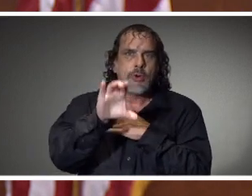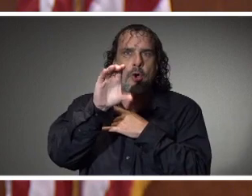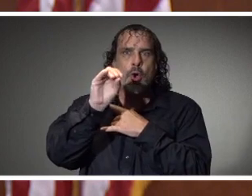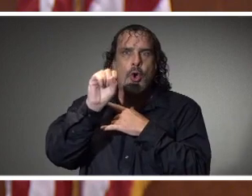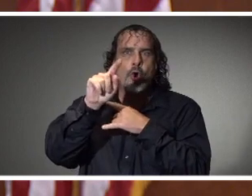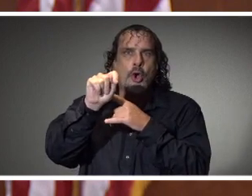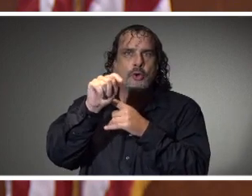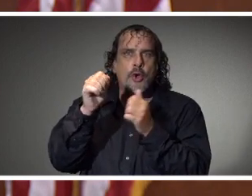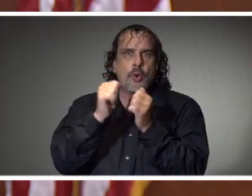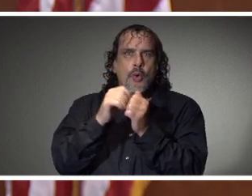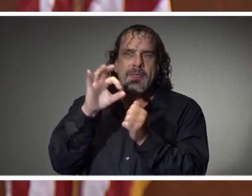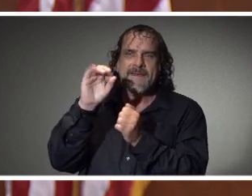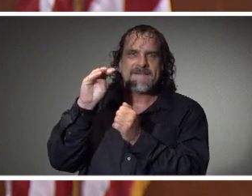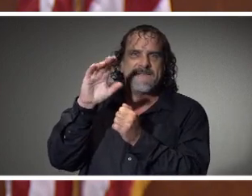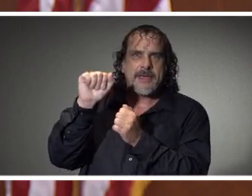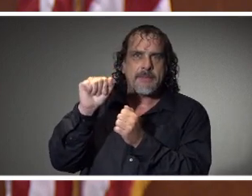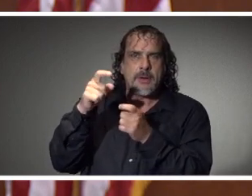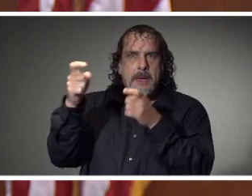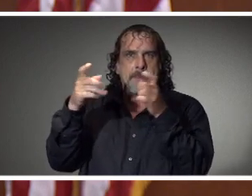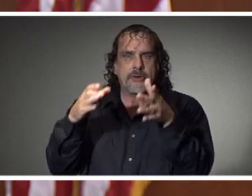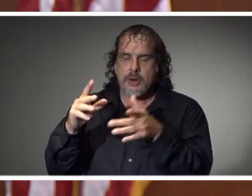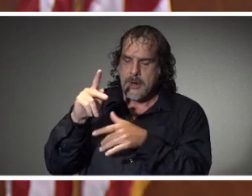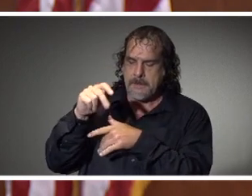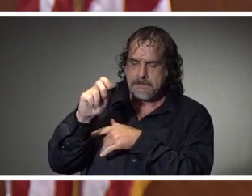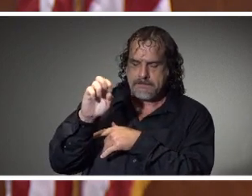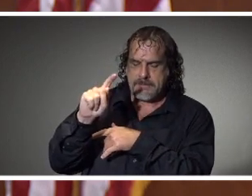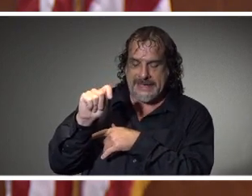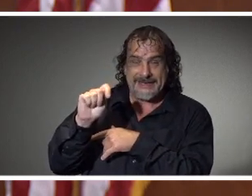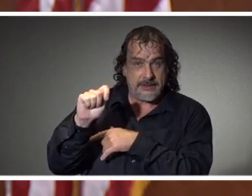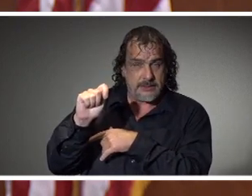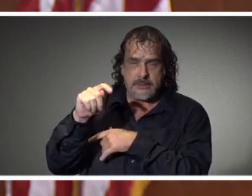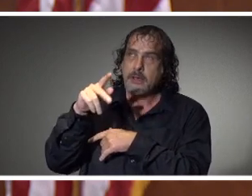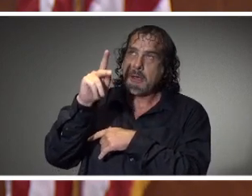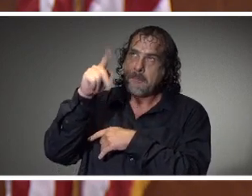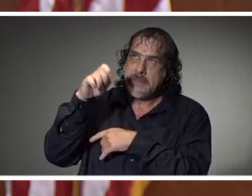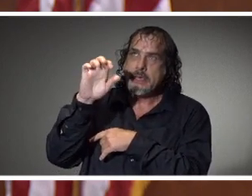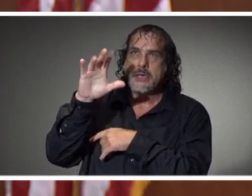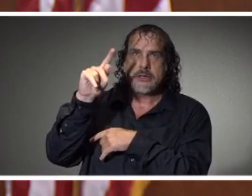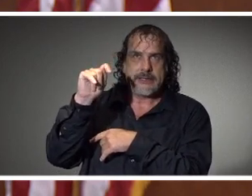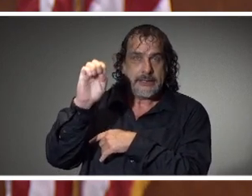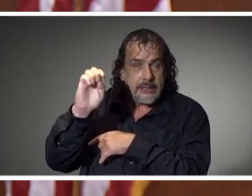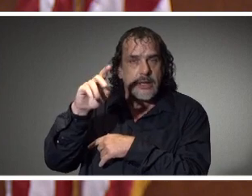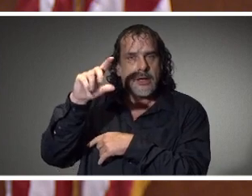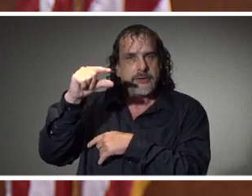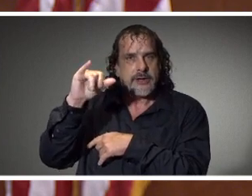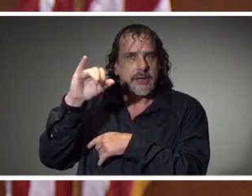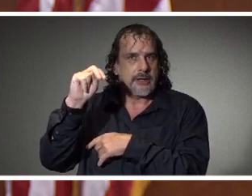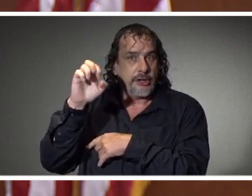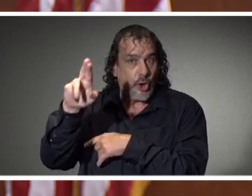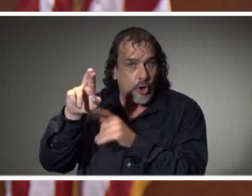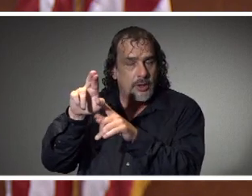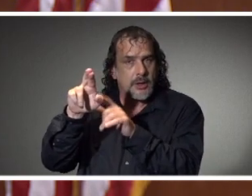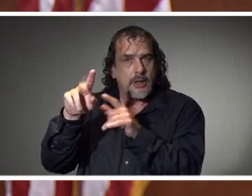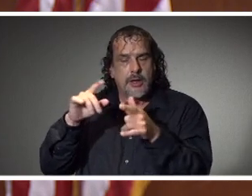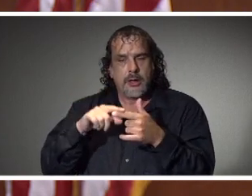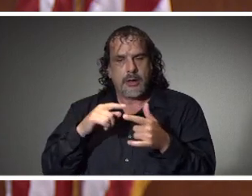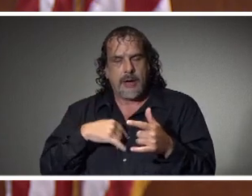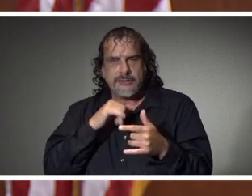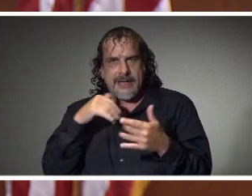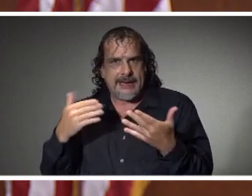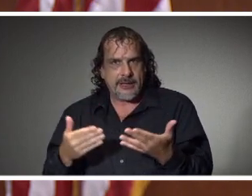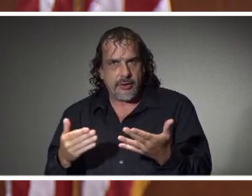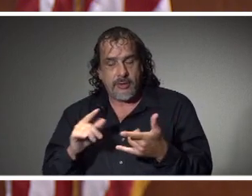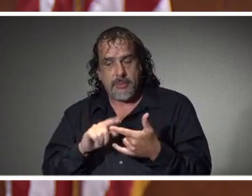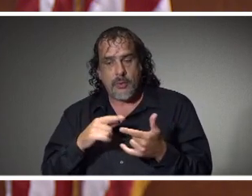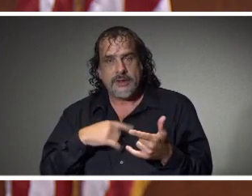with FEMA Administrator Pete Gaynor, so I was not able to be with you, but we also know that we saw over